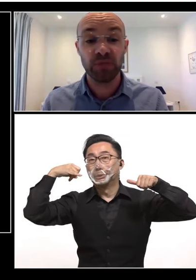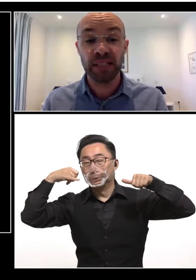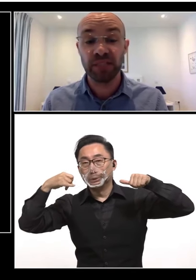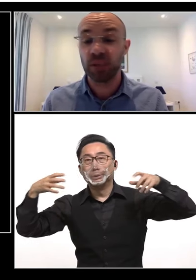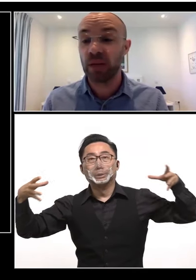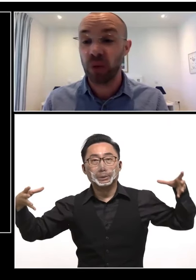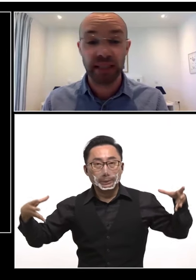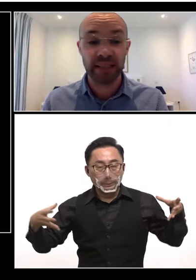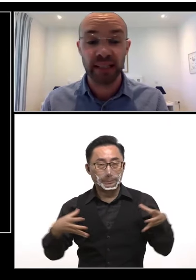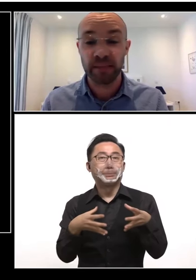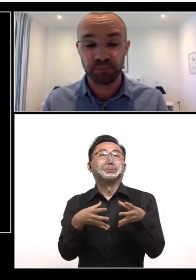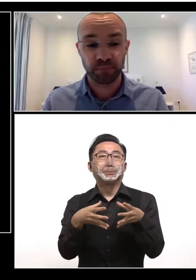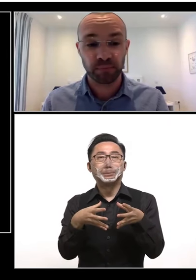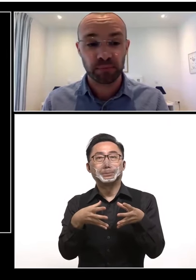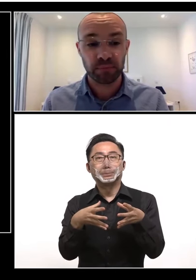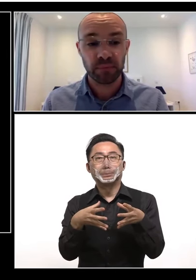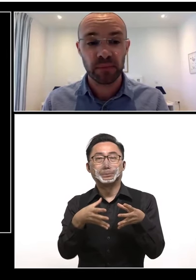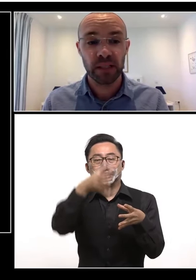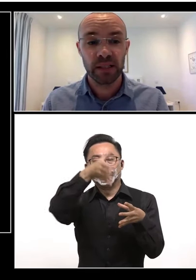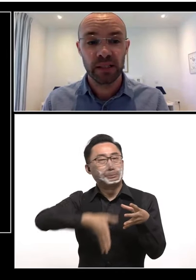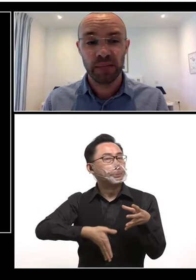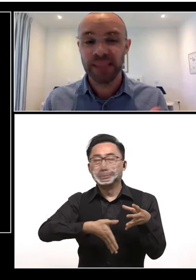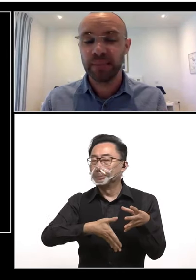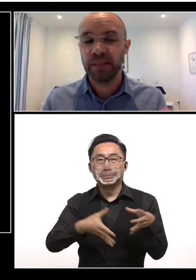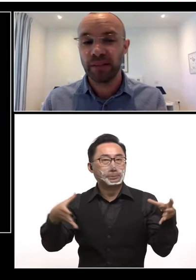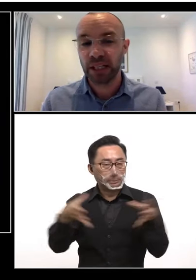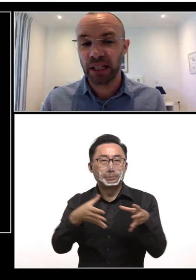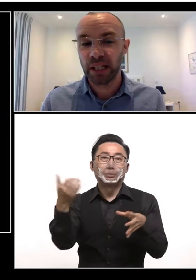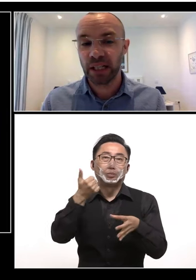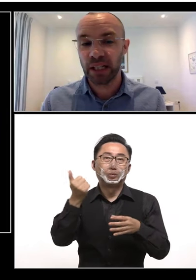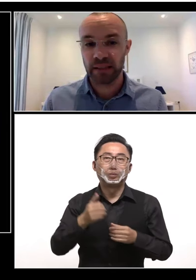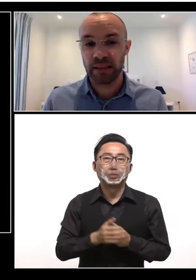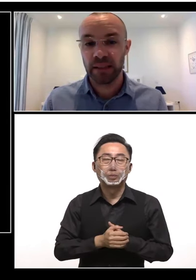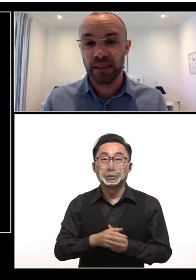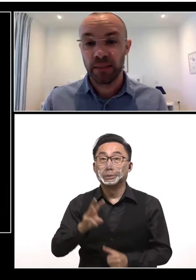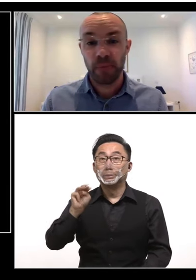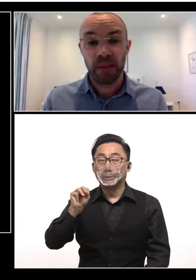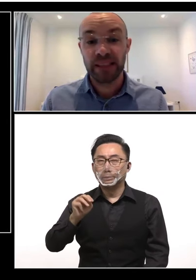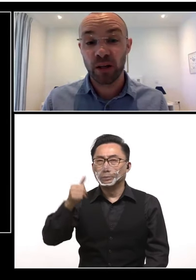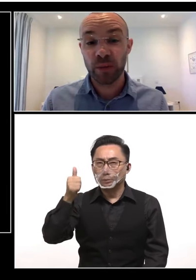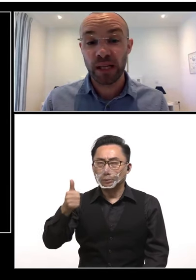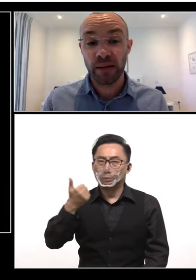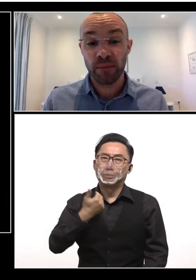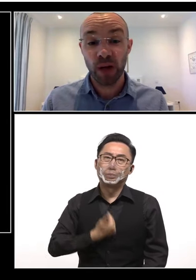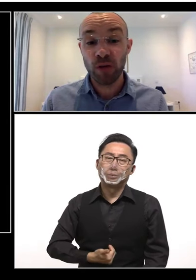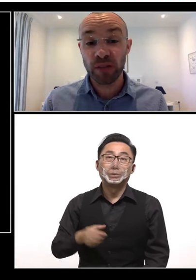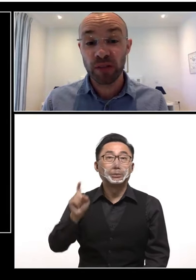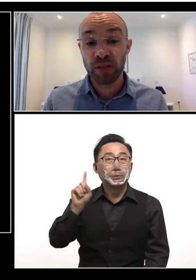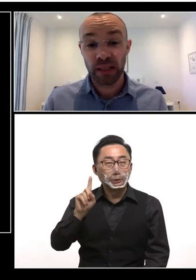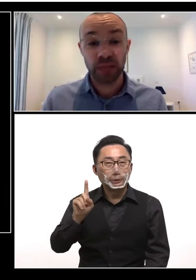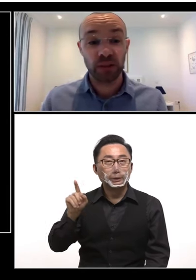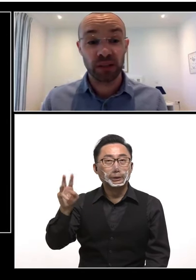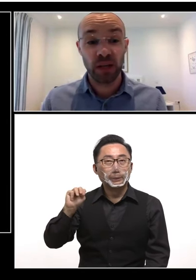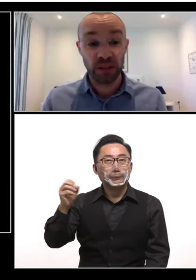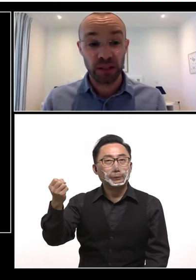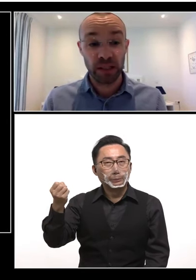to a really rich way of working together." Matty is being very generous, I think. He told me that over time,